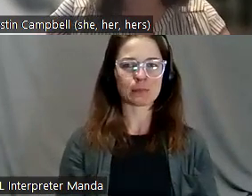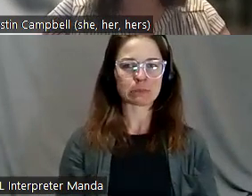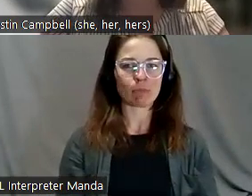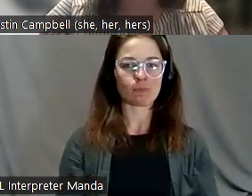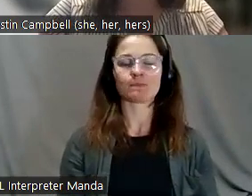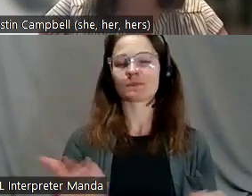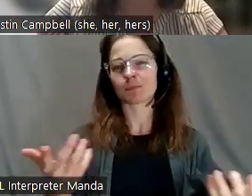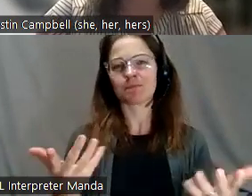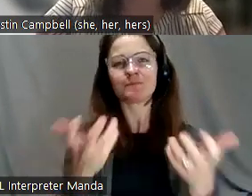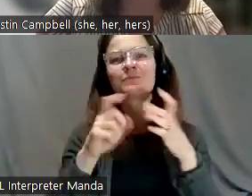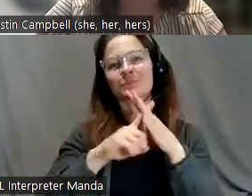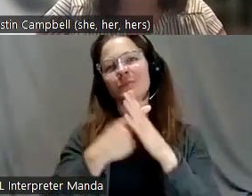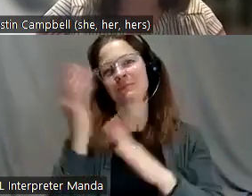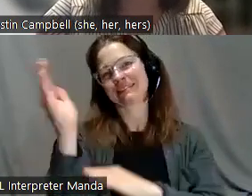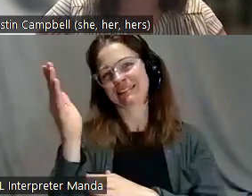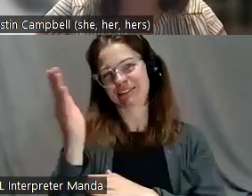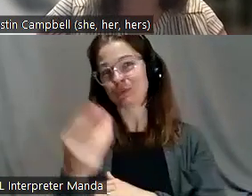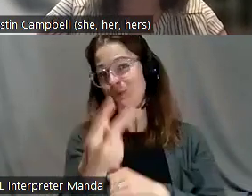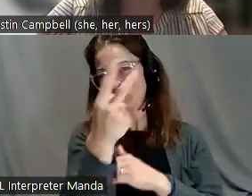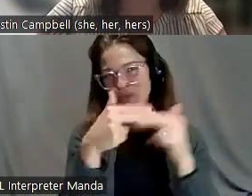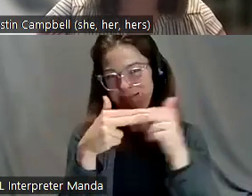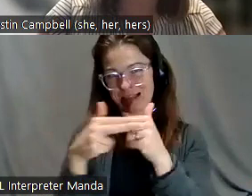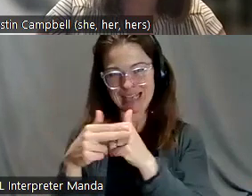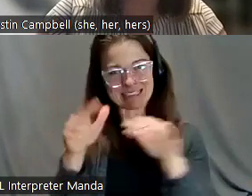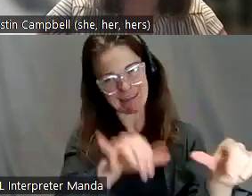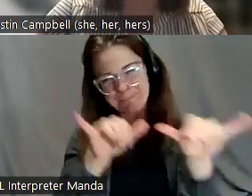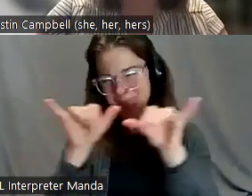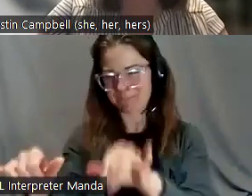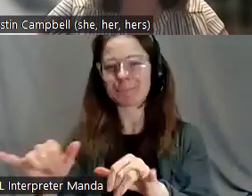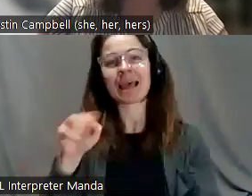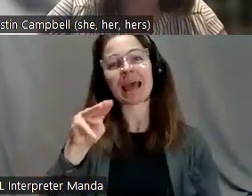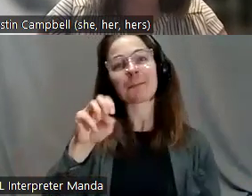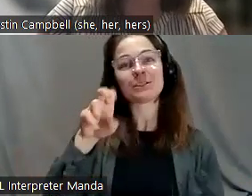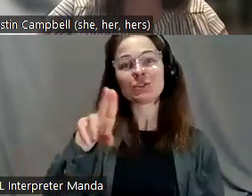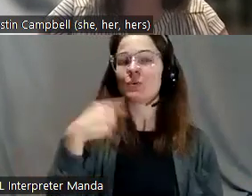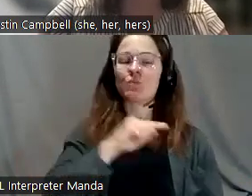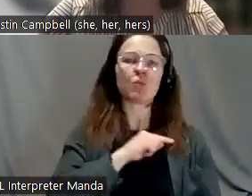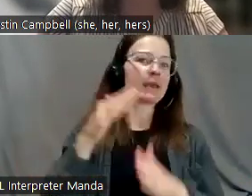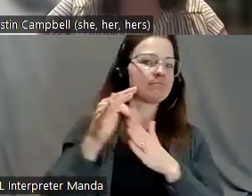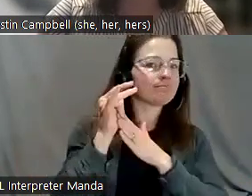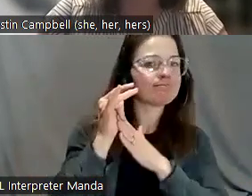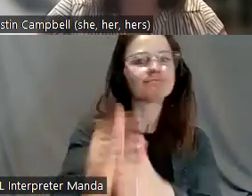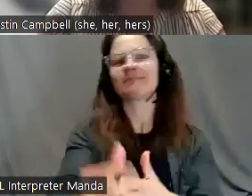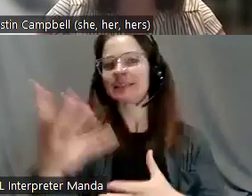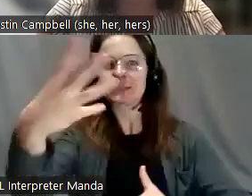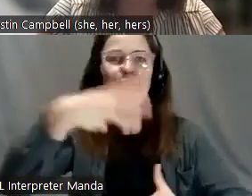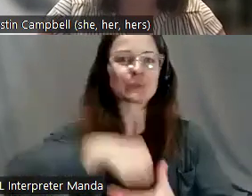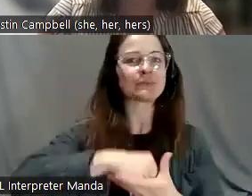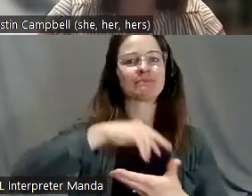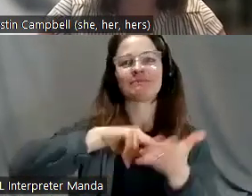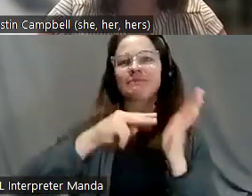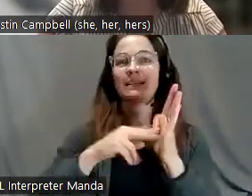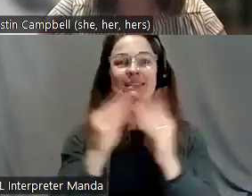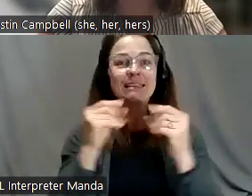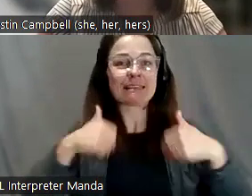So we always like to start our presentations with these two slides. Over at Michigan State, we are leaders of inclusivity. Creating equitable experiences on